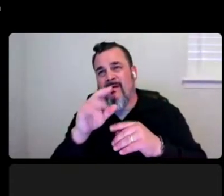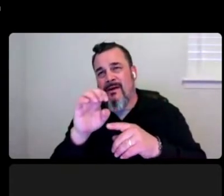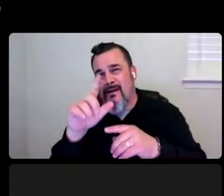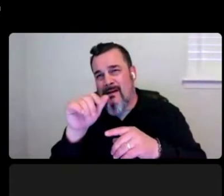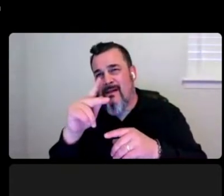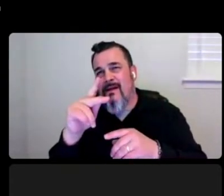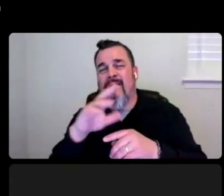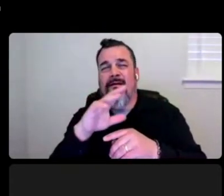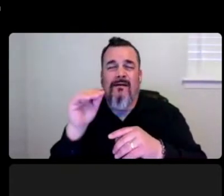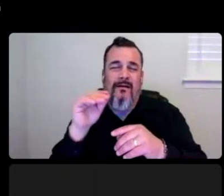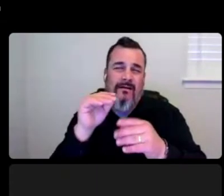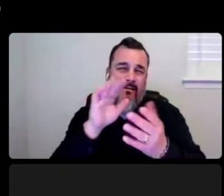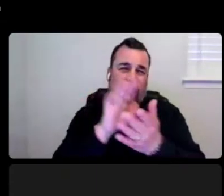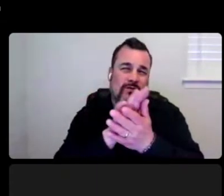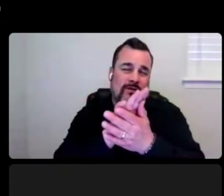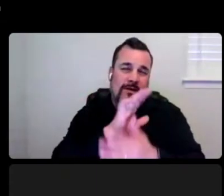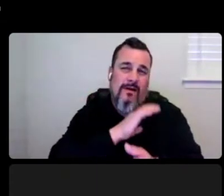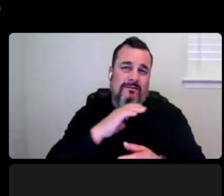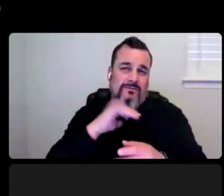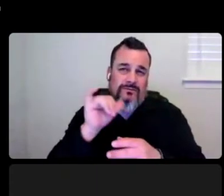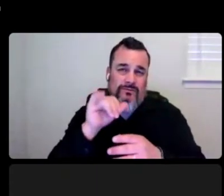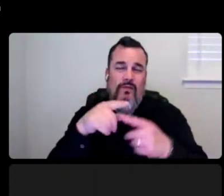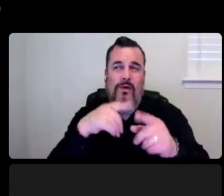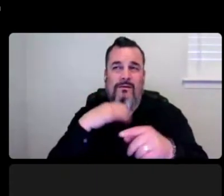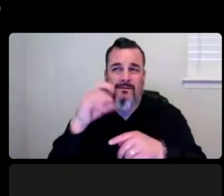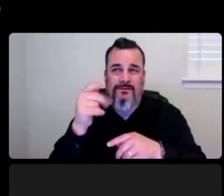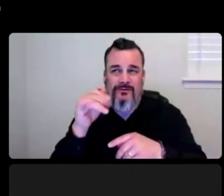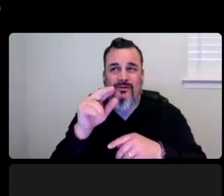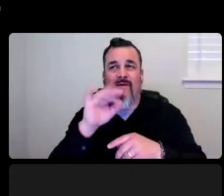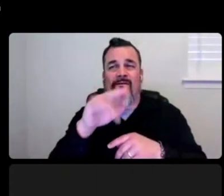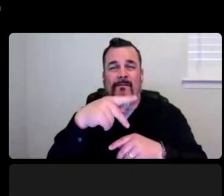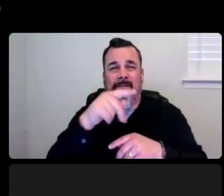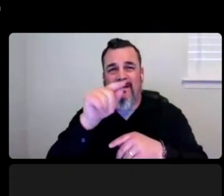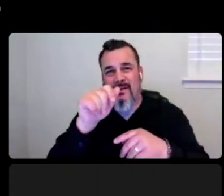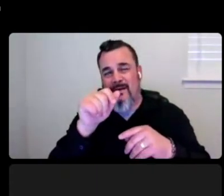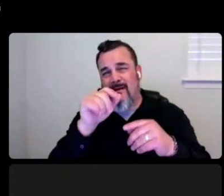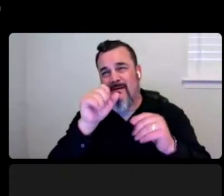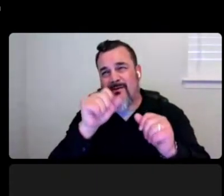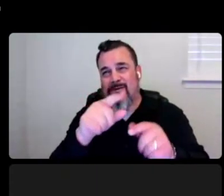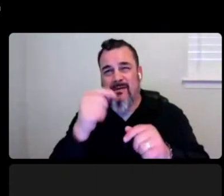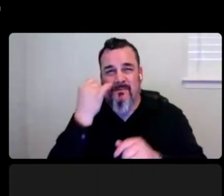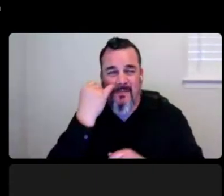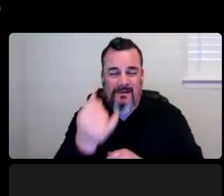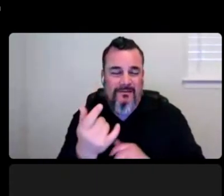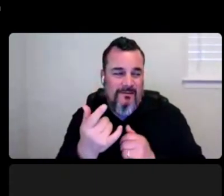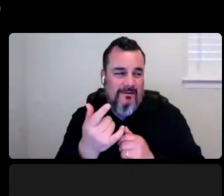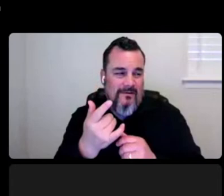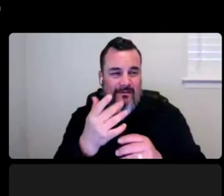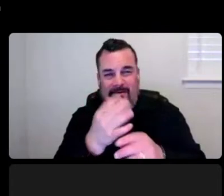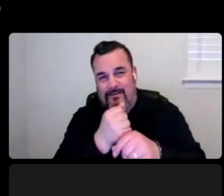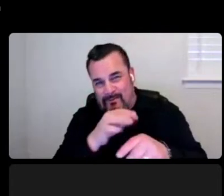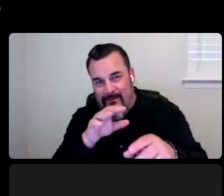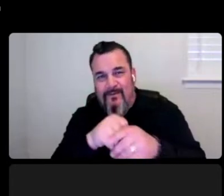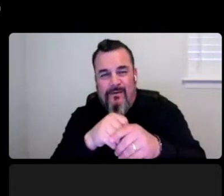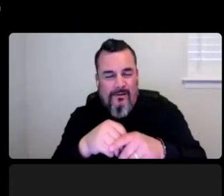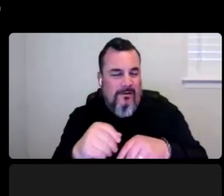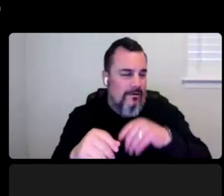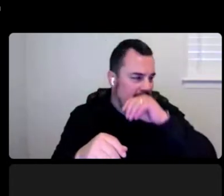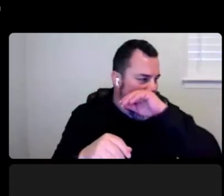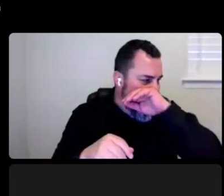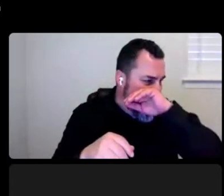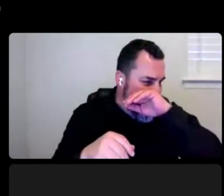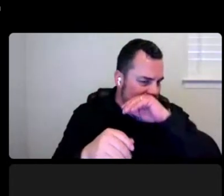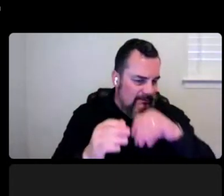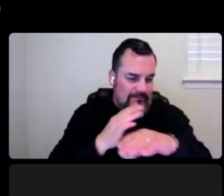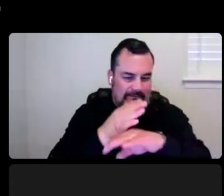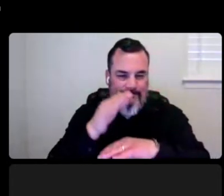school site council at the same time while I was chair of the PTA. So you can just imagine getting involved. After that, I heard